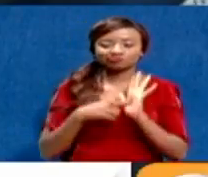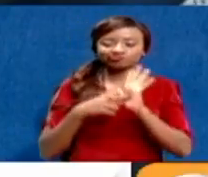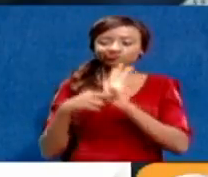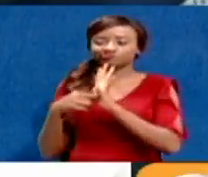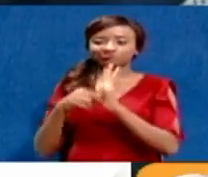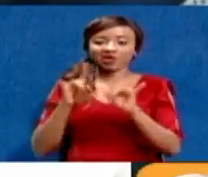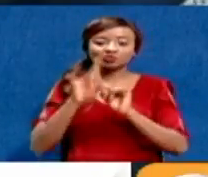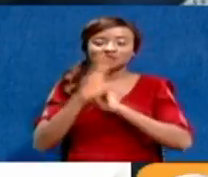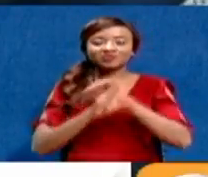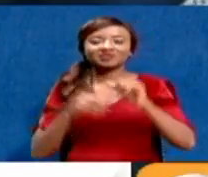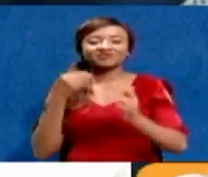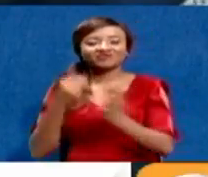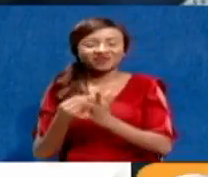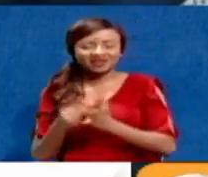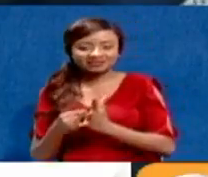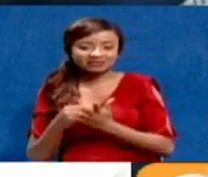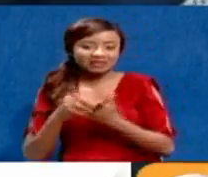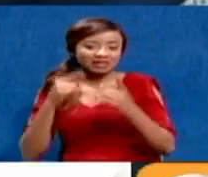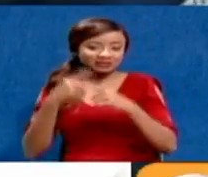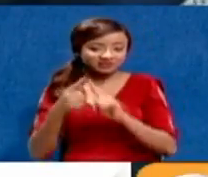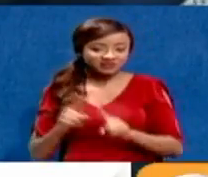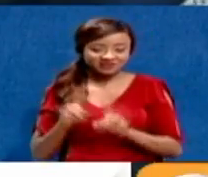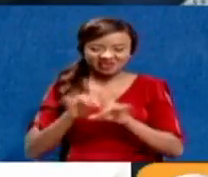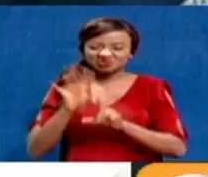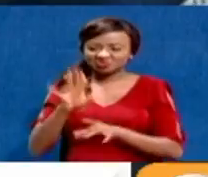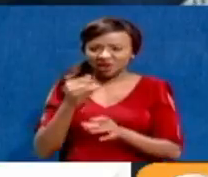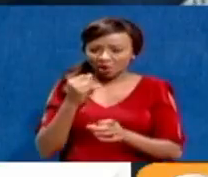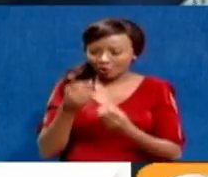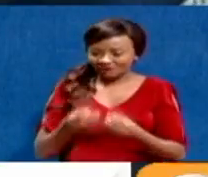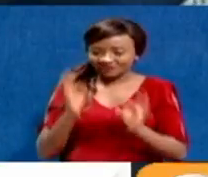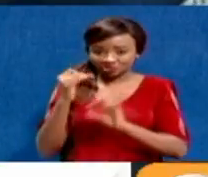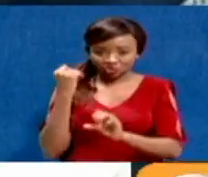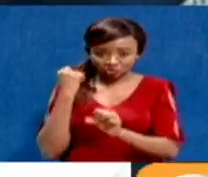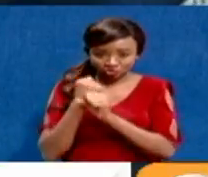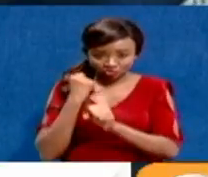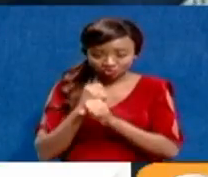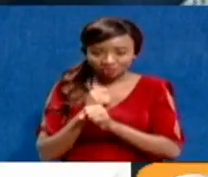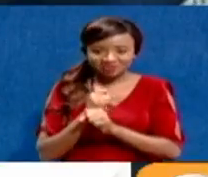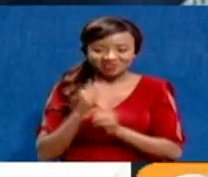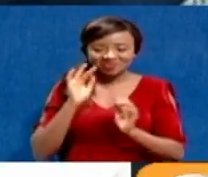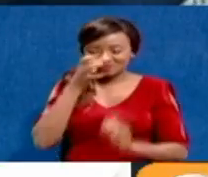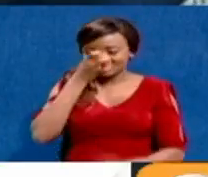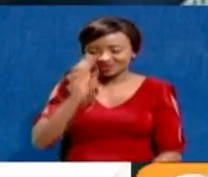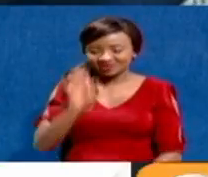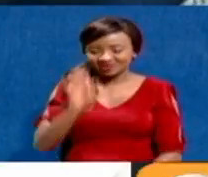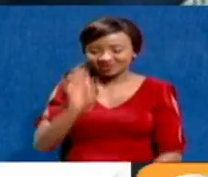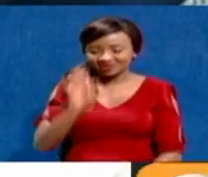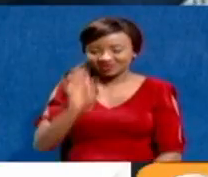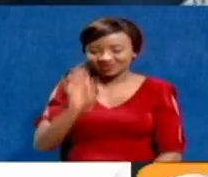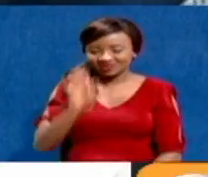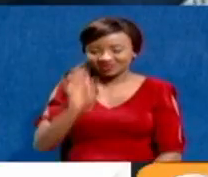by public servants, neglect of official duty, and conspiracy to defeat justice.